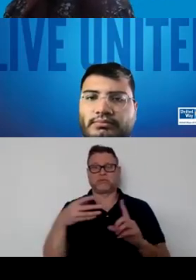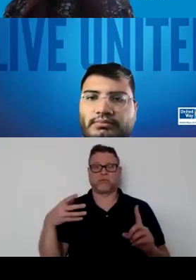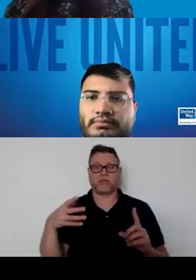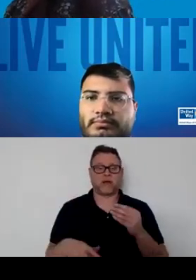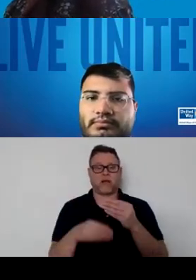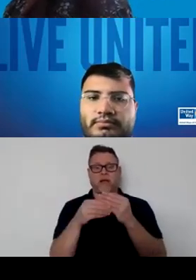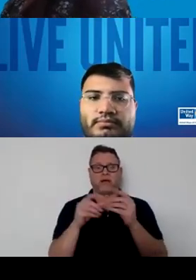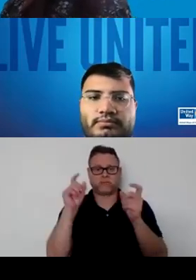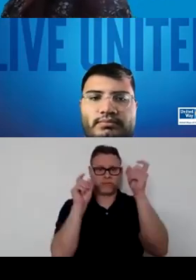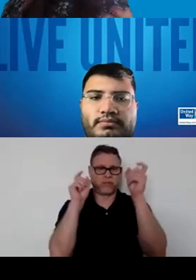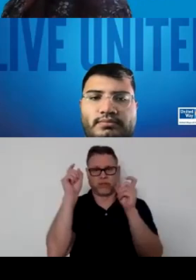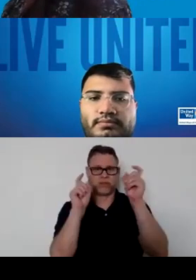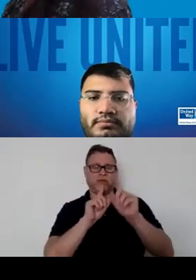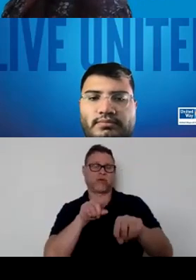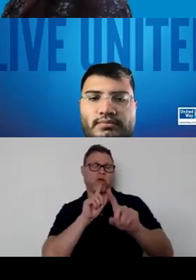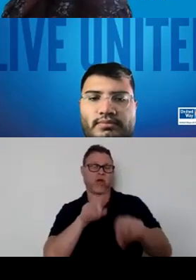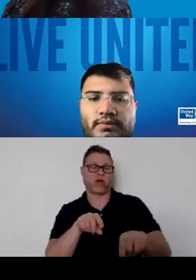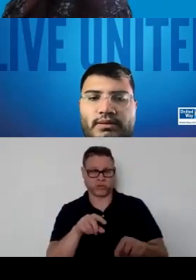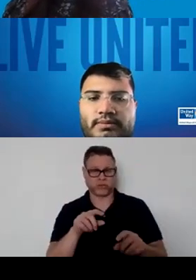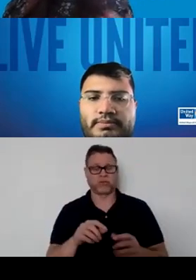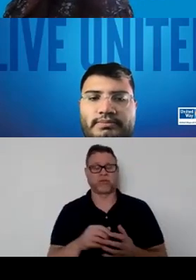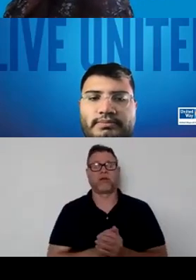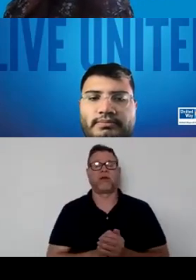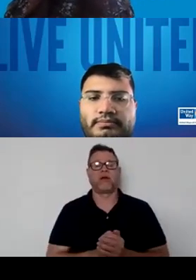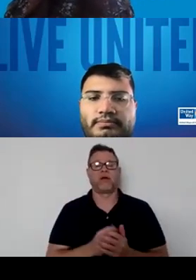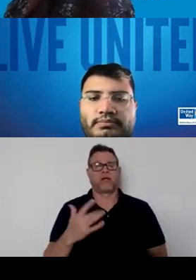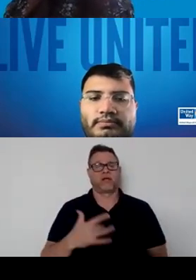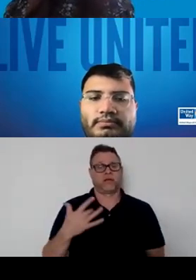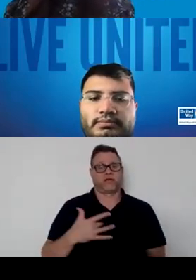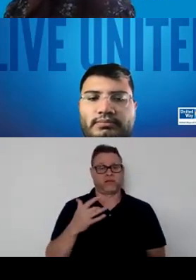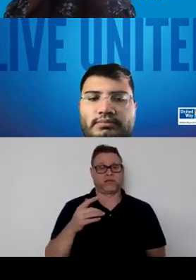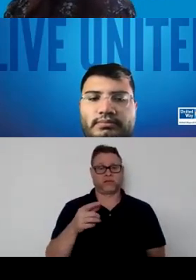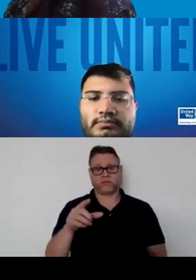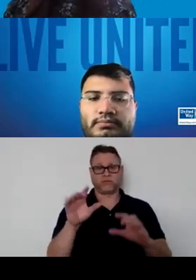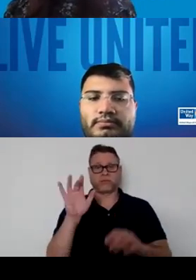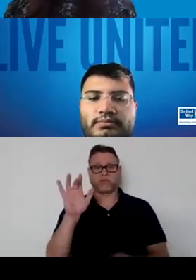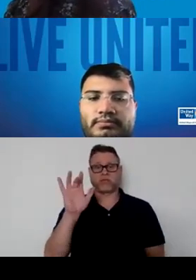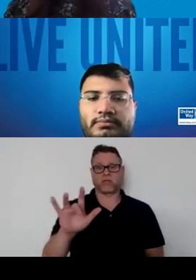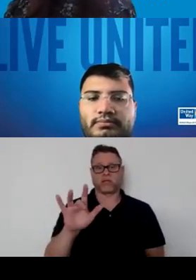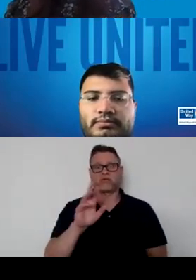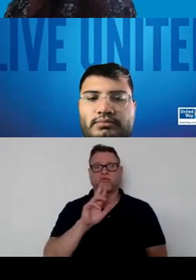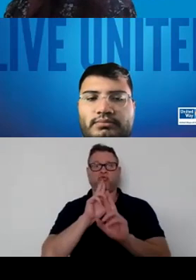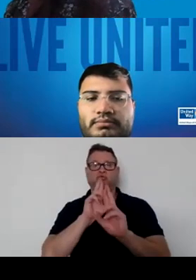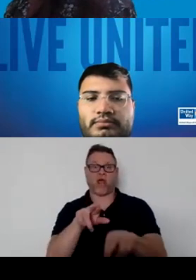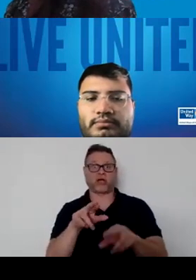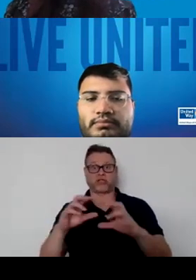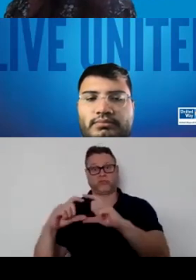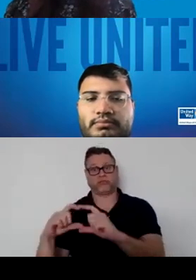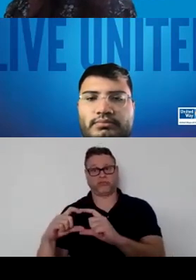tons of different reactions. If there's something that resonates with you, you can use that as well. So we encourage that.